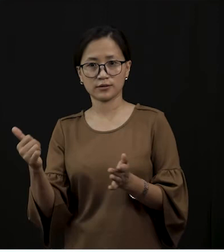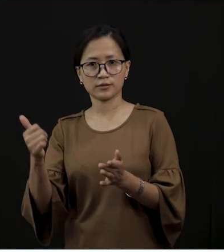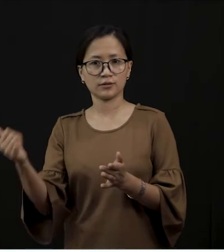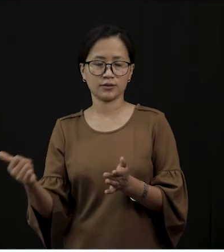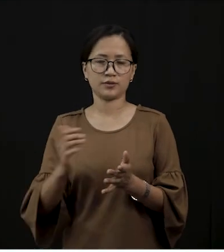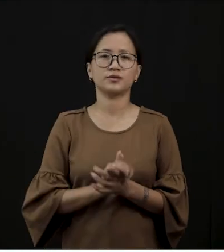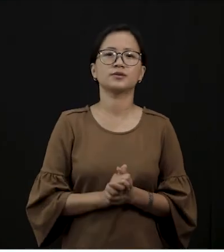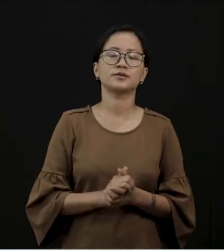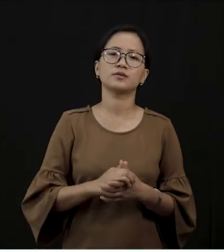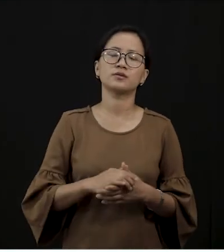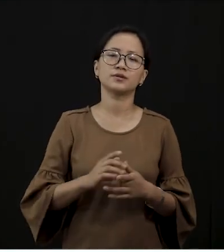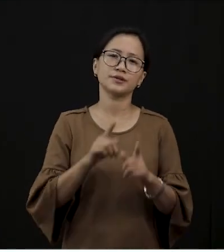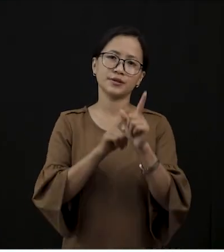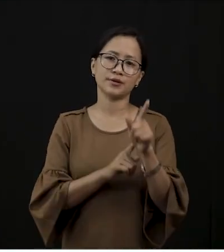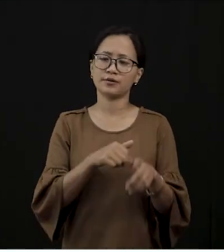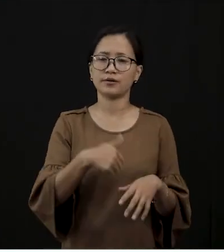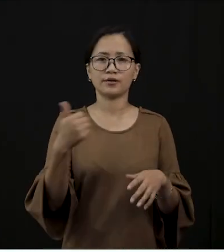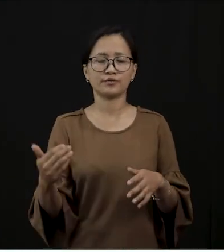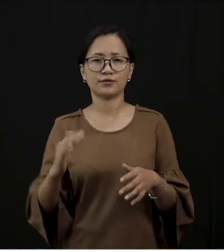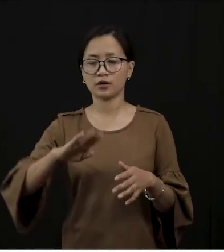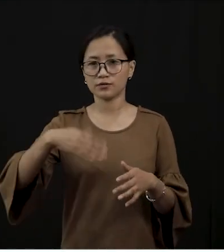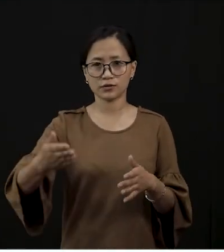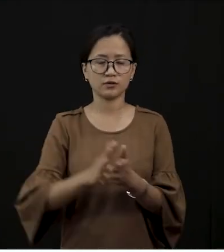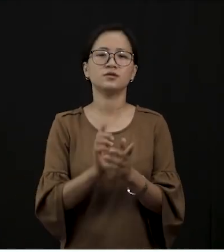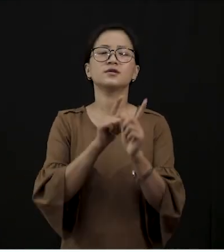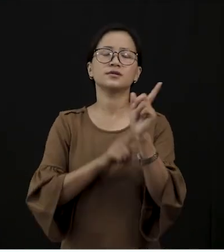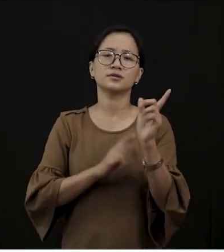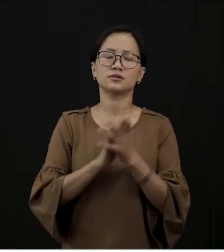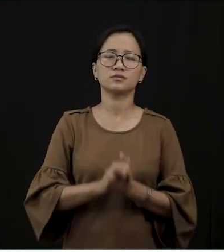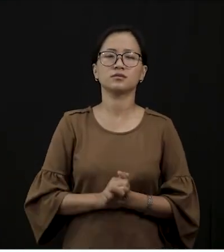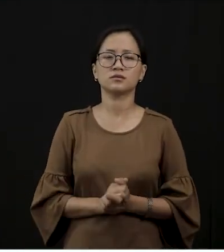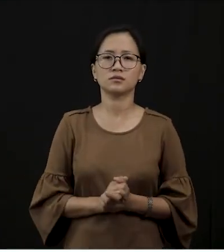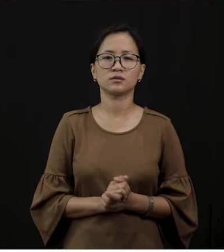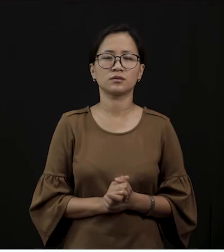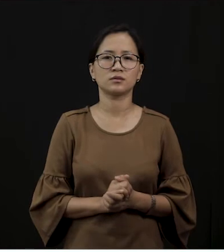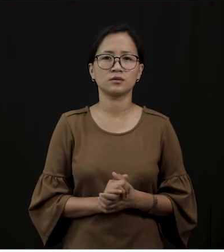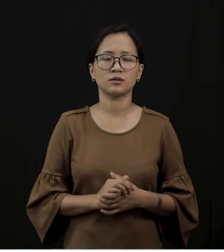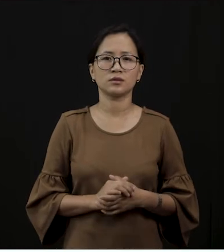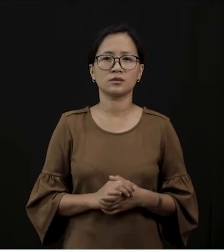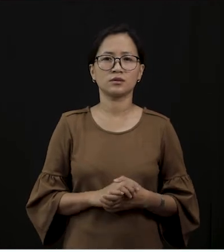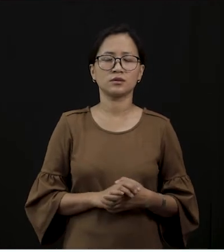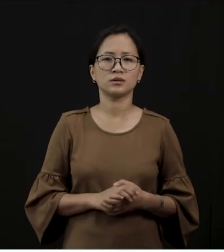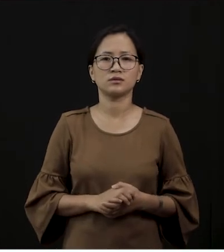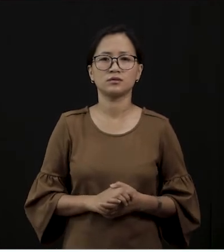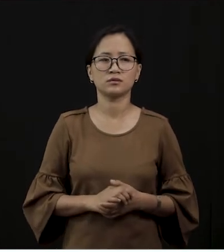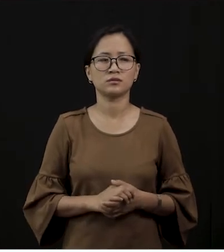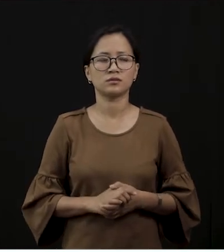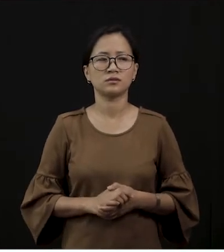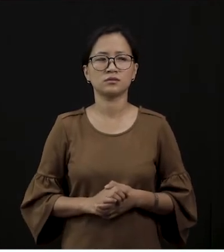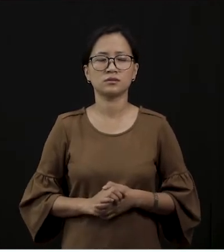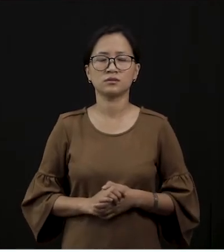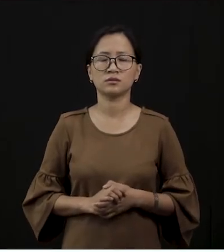Otherwise, year after year. Okay. The seasons come one after another. That is year after year.